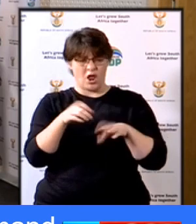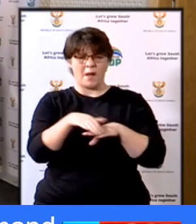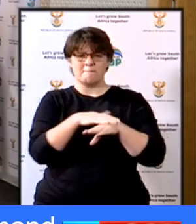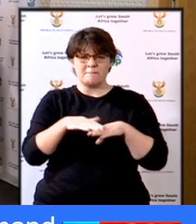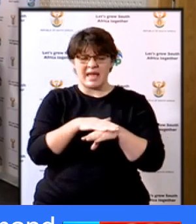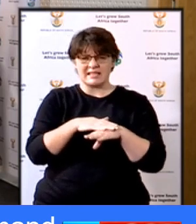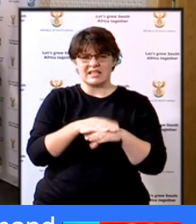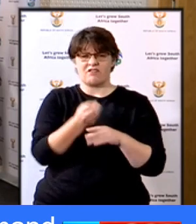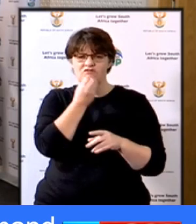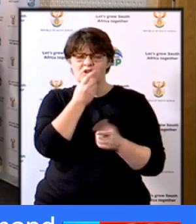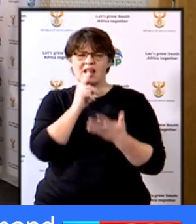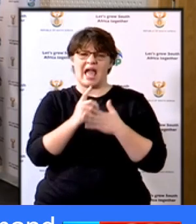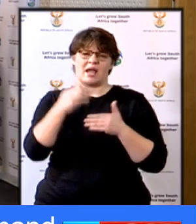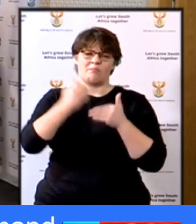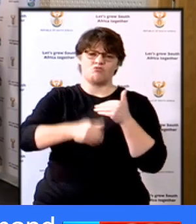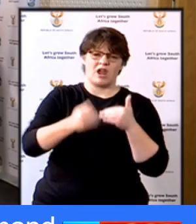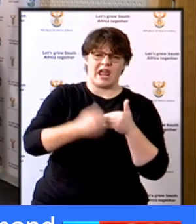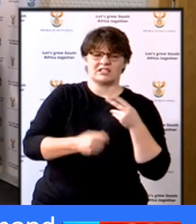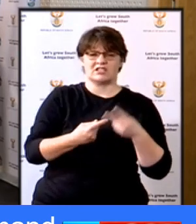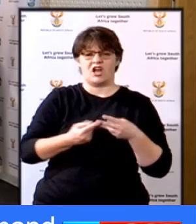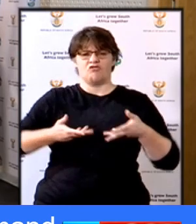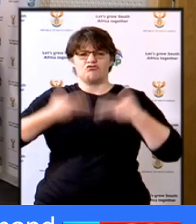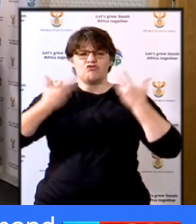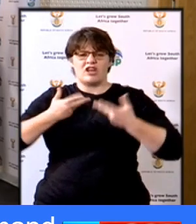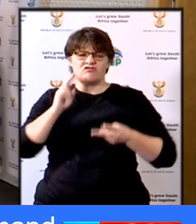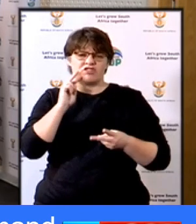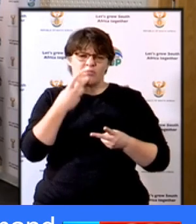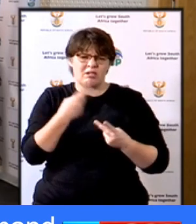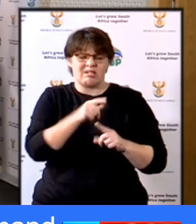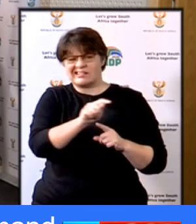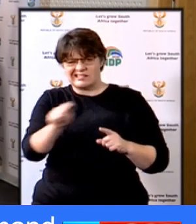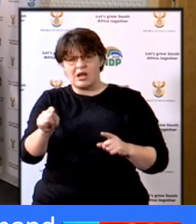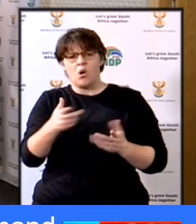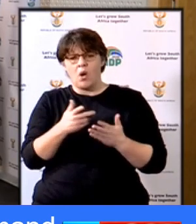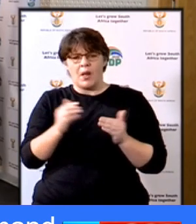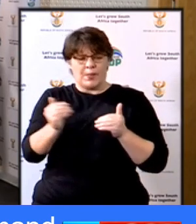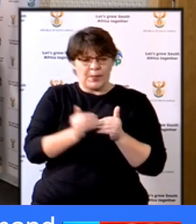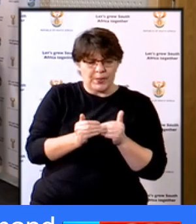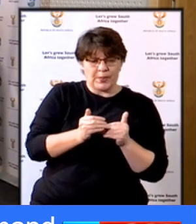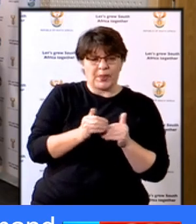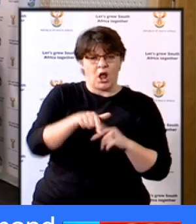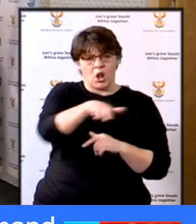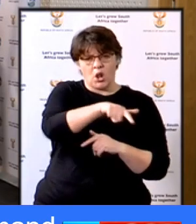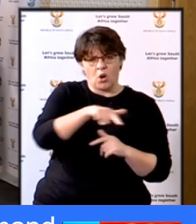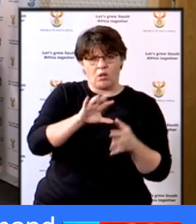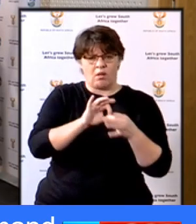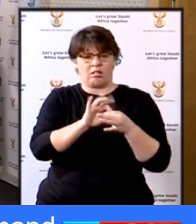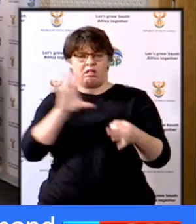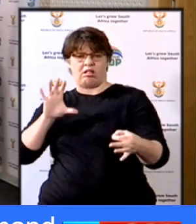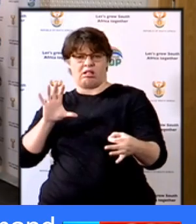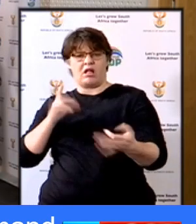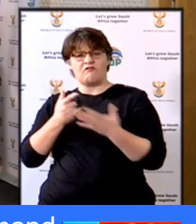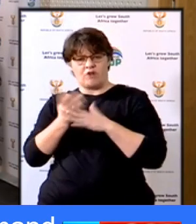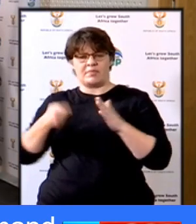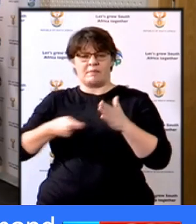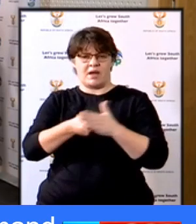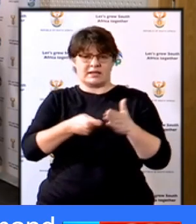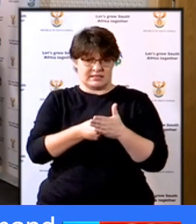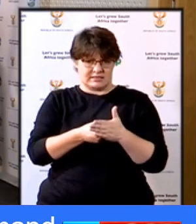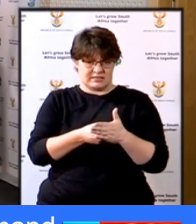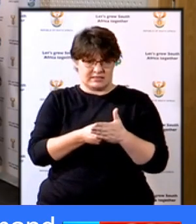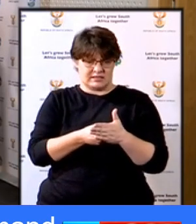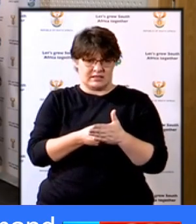like bread and fresh produce in areas where small local producers have been disconnected from their markets,